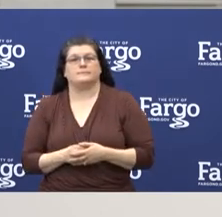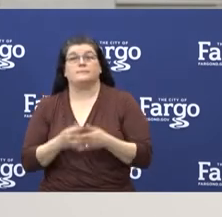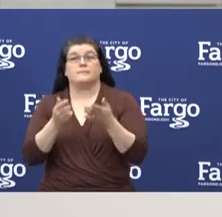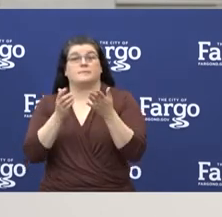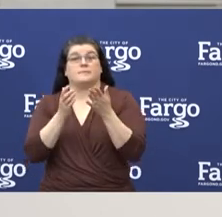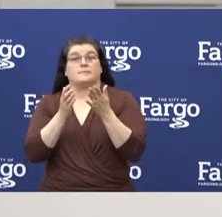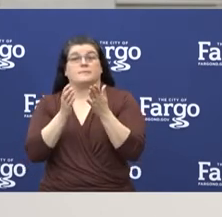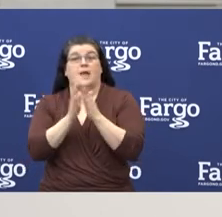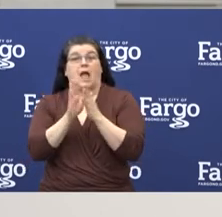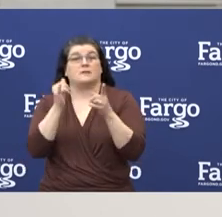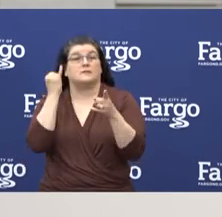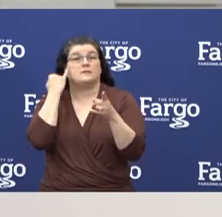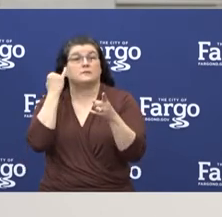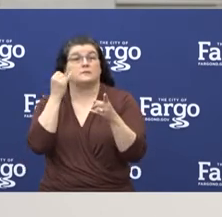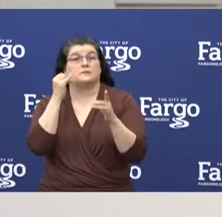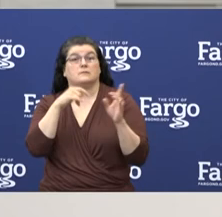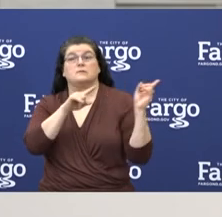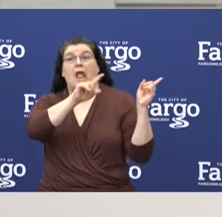He's on.